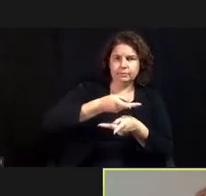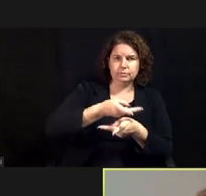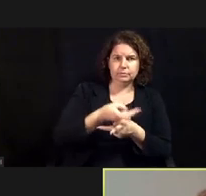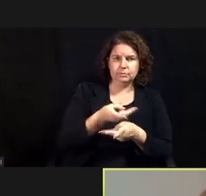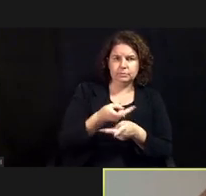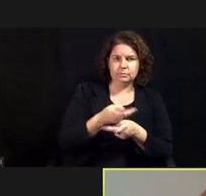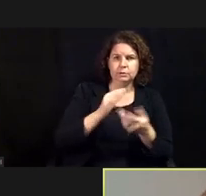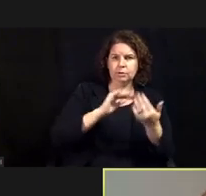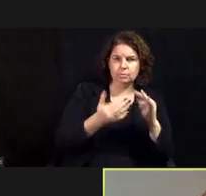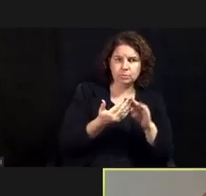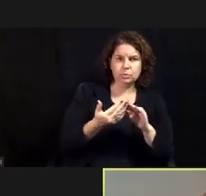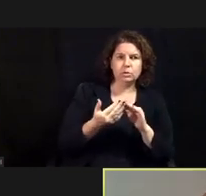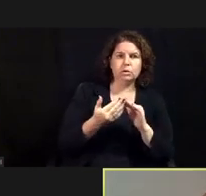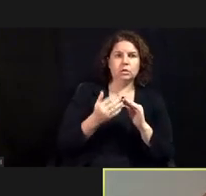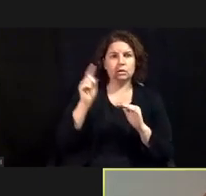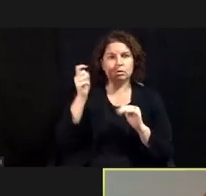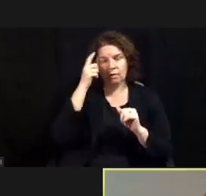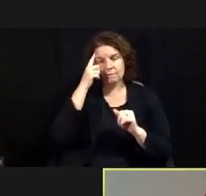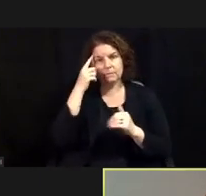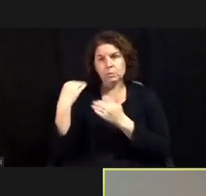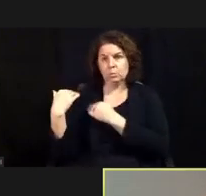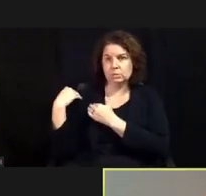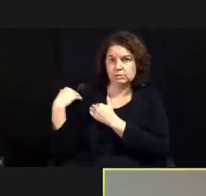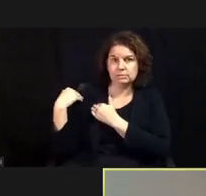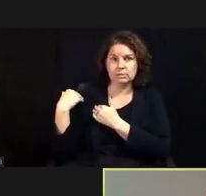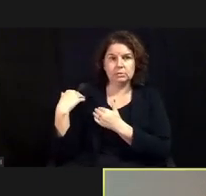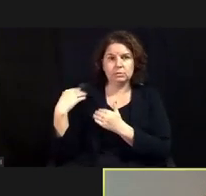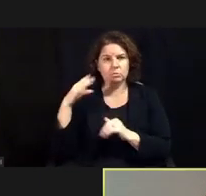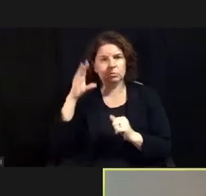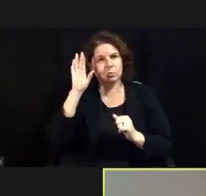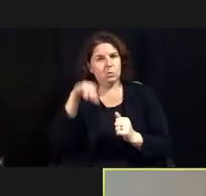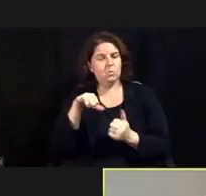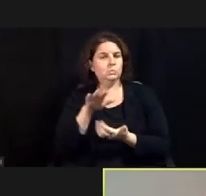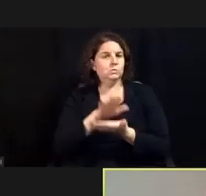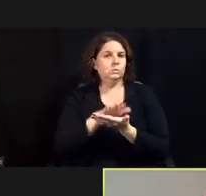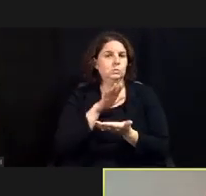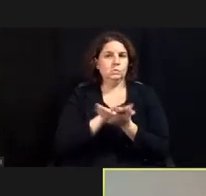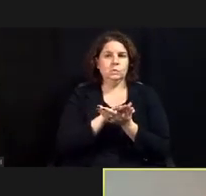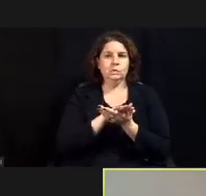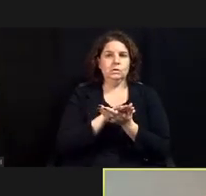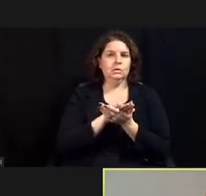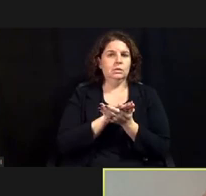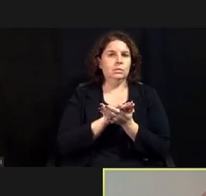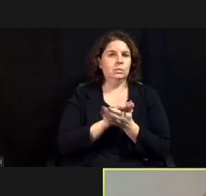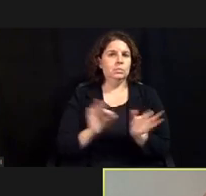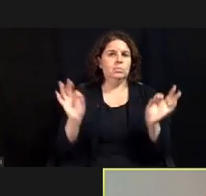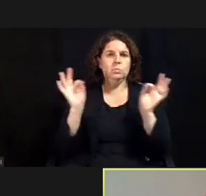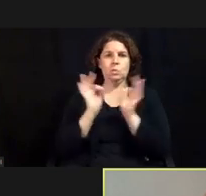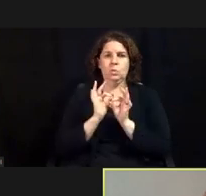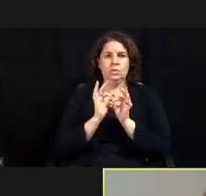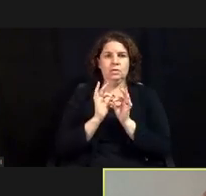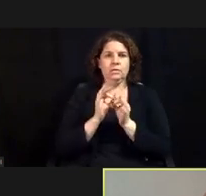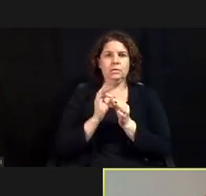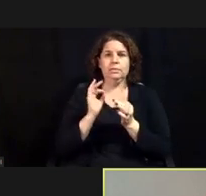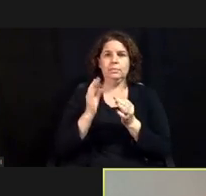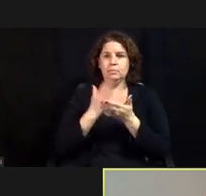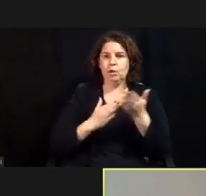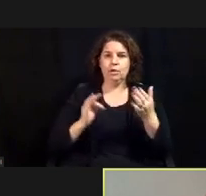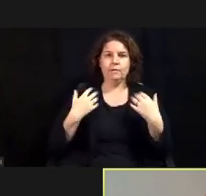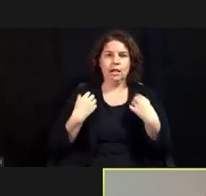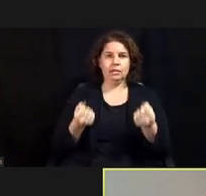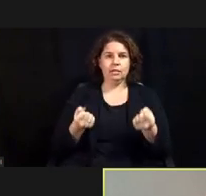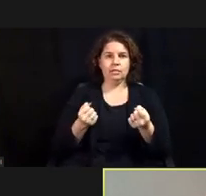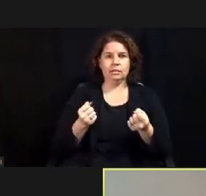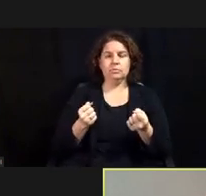community, we know that schools are a key element of health and well-being societally. And so I think we